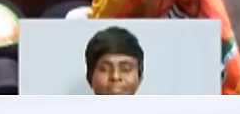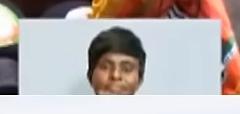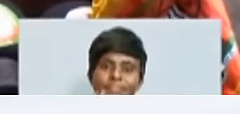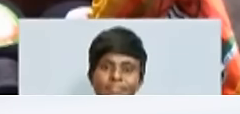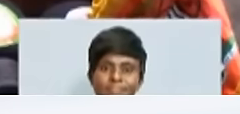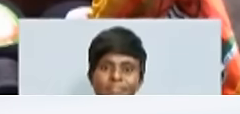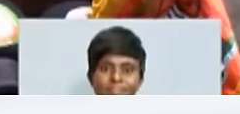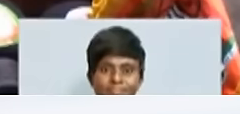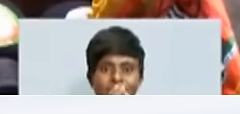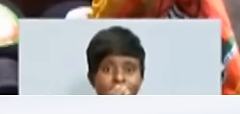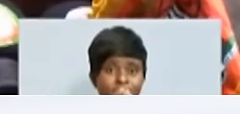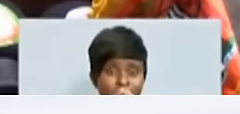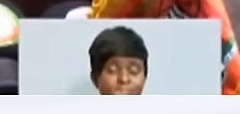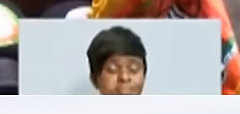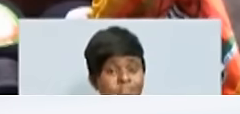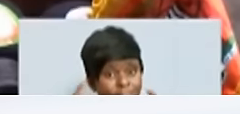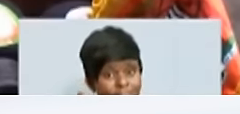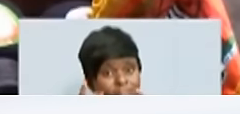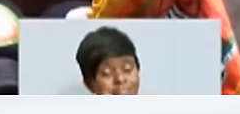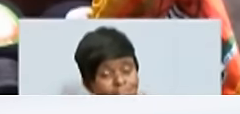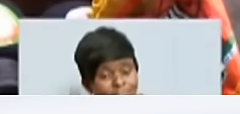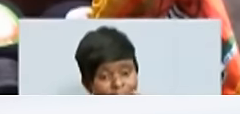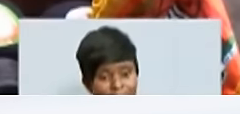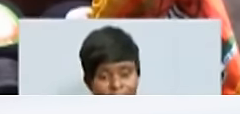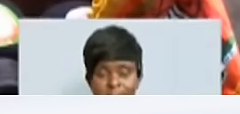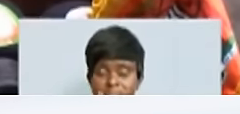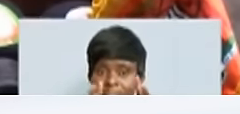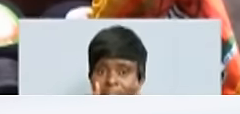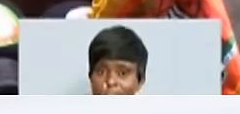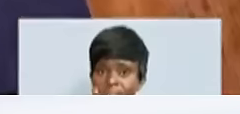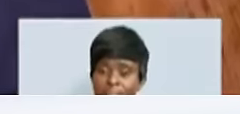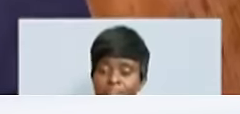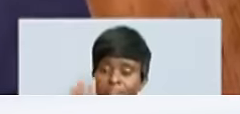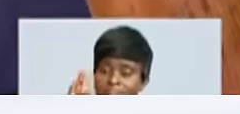Big loaded, big and loaded. In this regard,